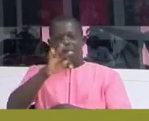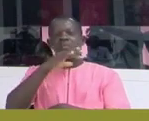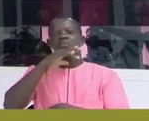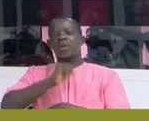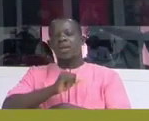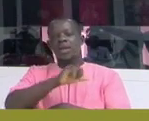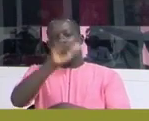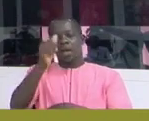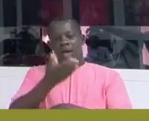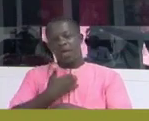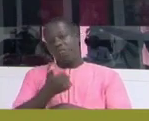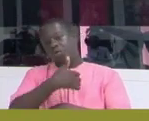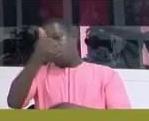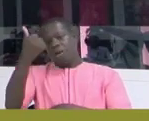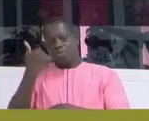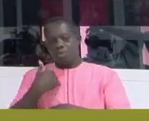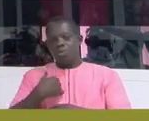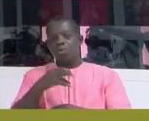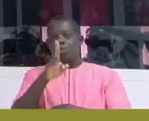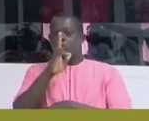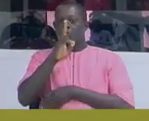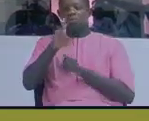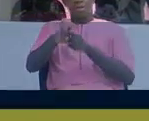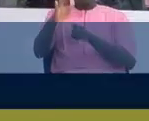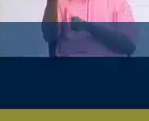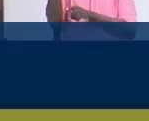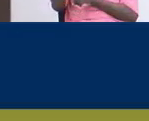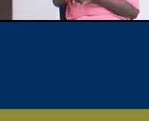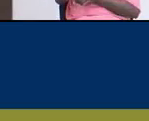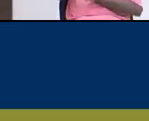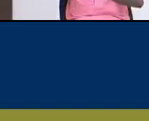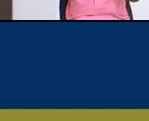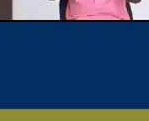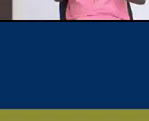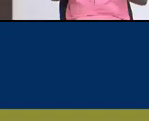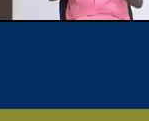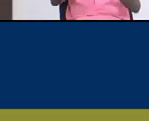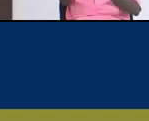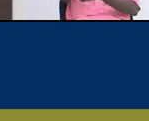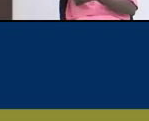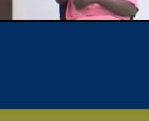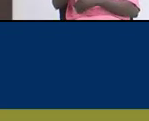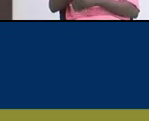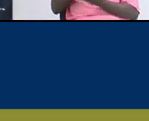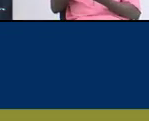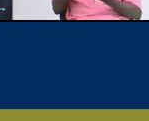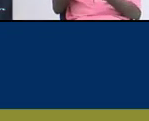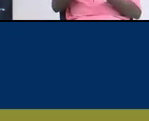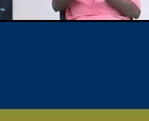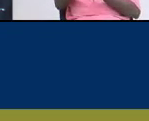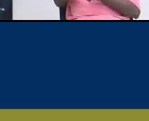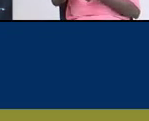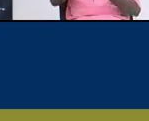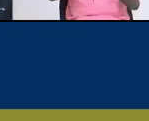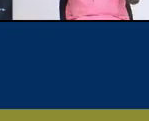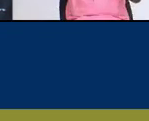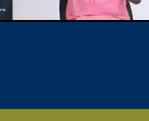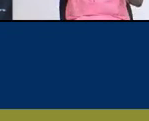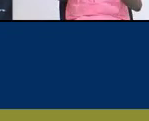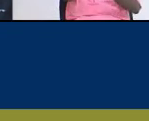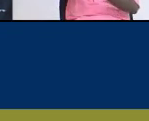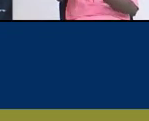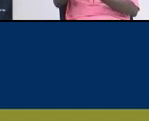These are family men and there are some amongst them who for the past two months have not had their pay. Were they